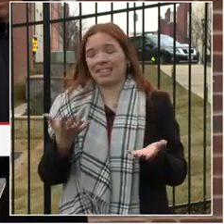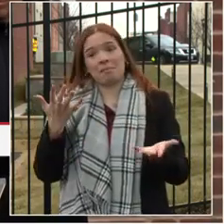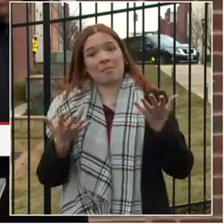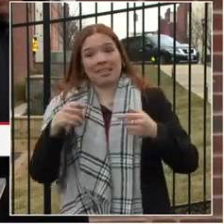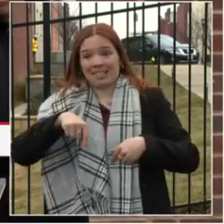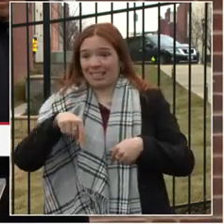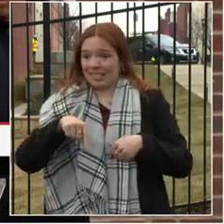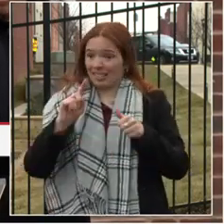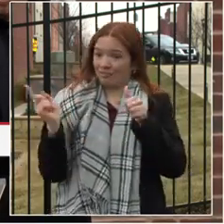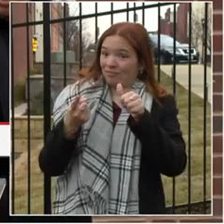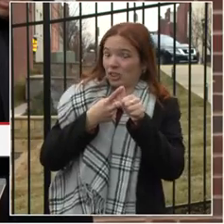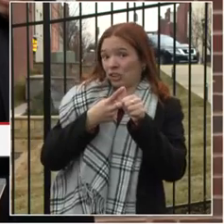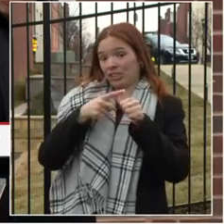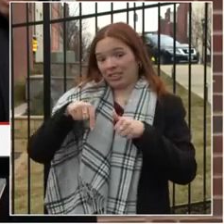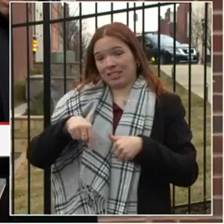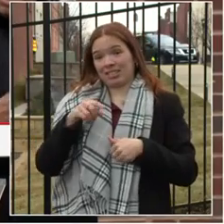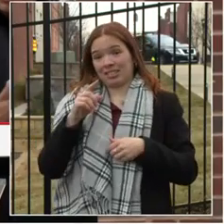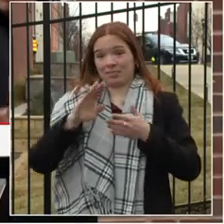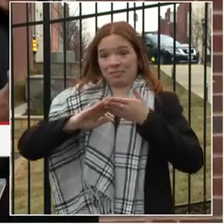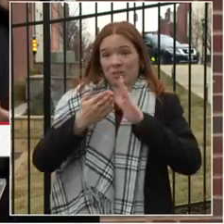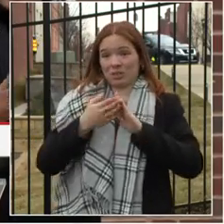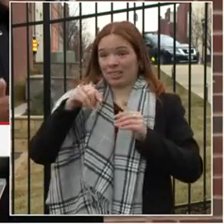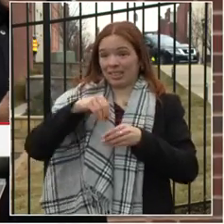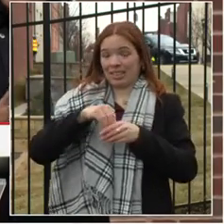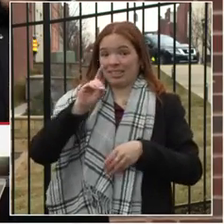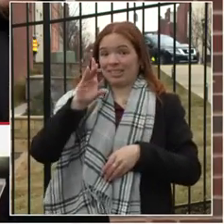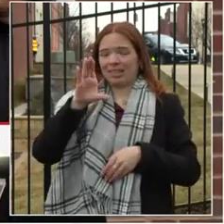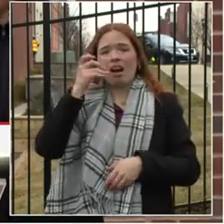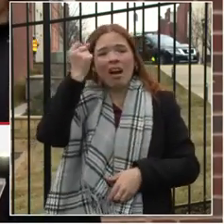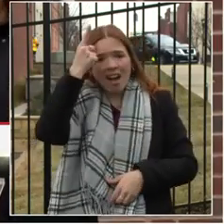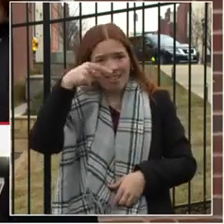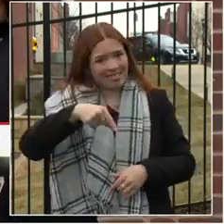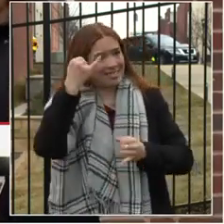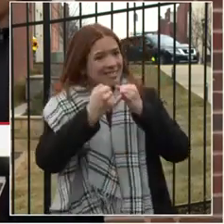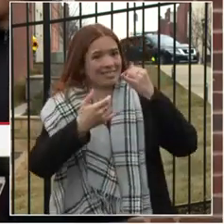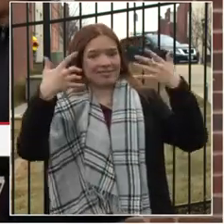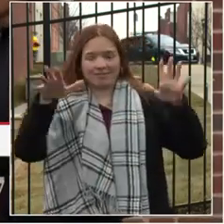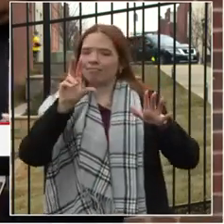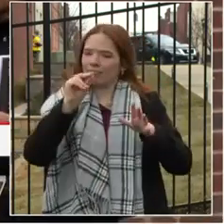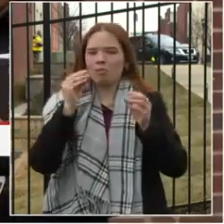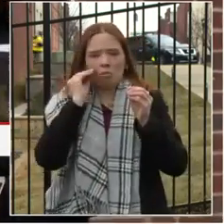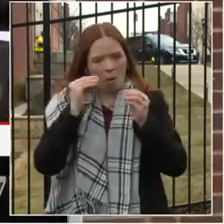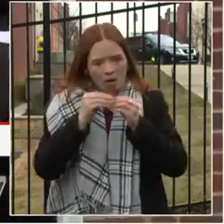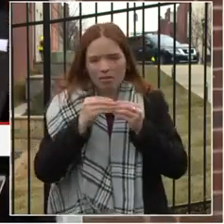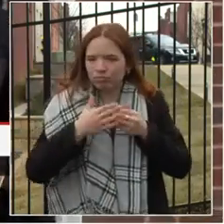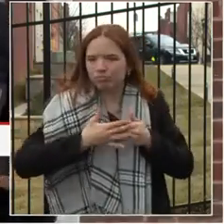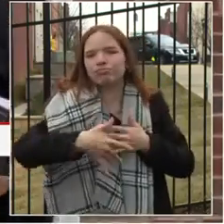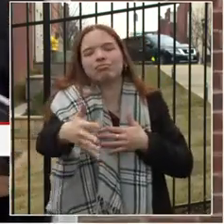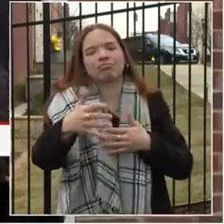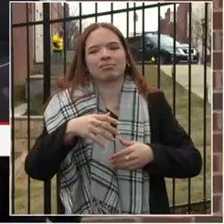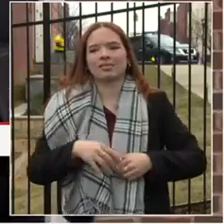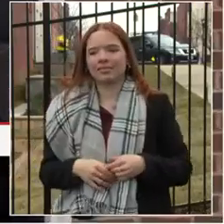district, but it won't be our last. Thank you very much. Thank you. Well said. Thank you.